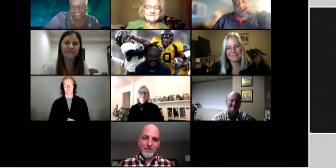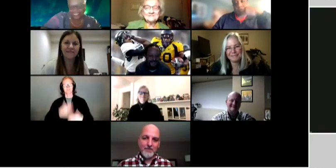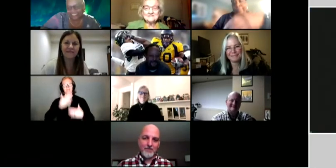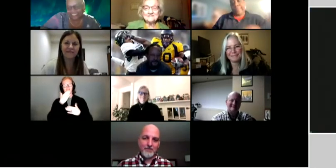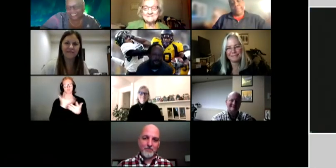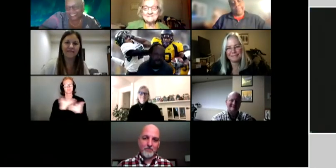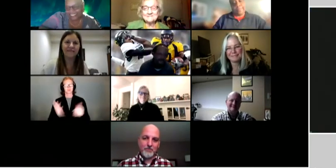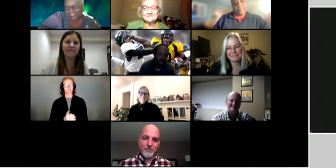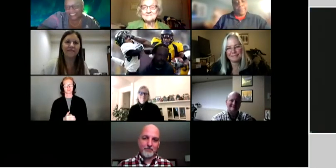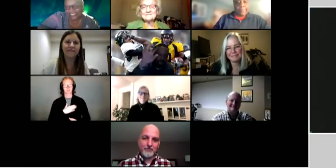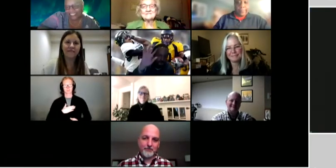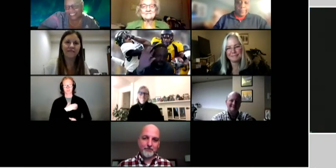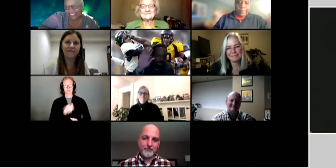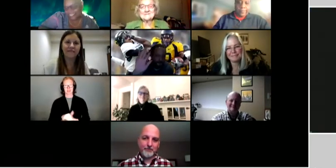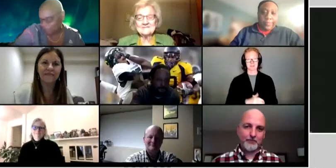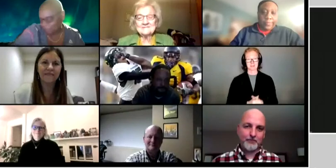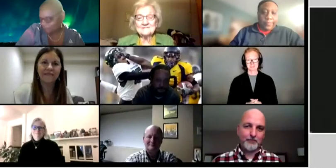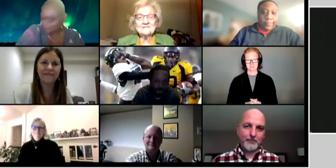appreciate it.